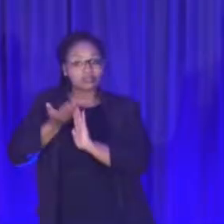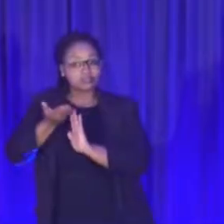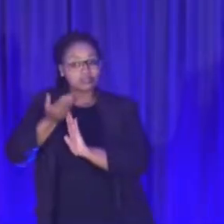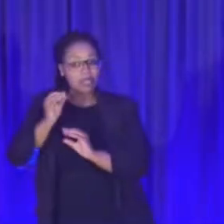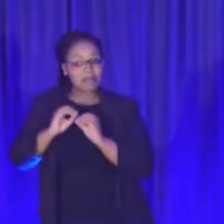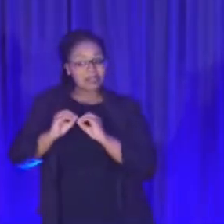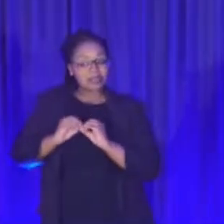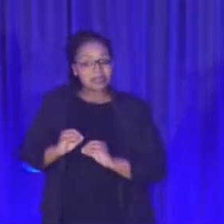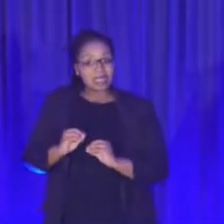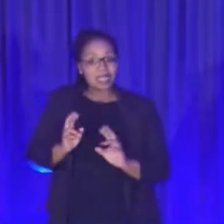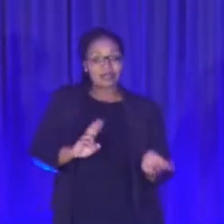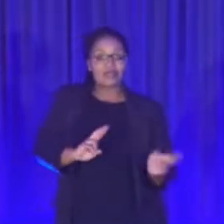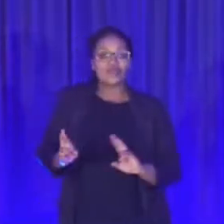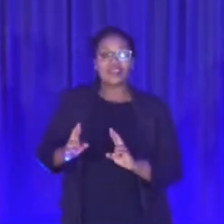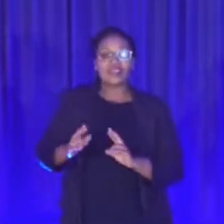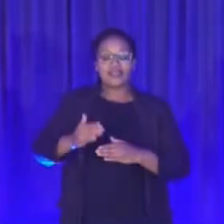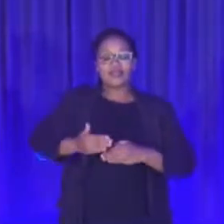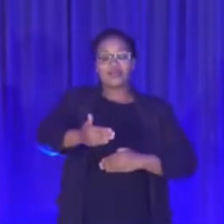vote.